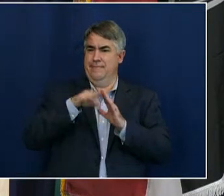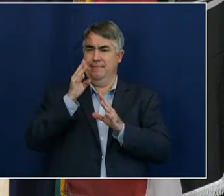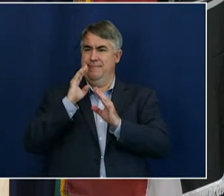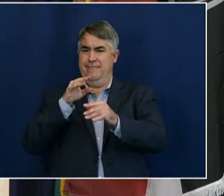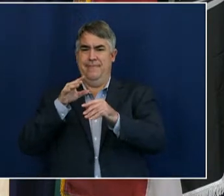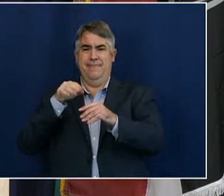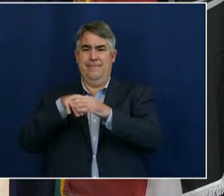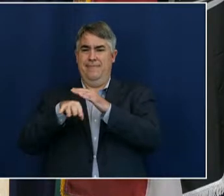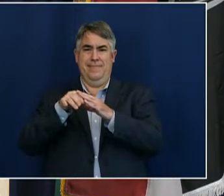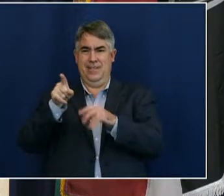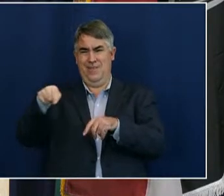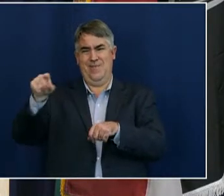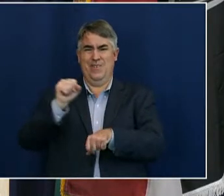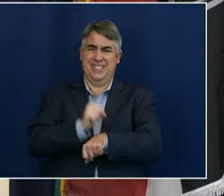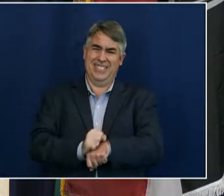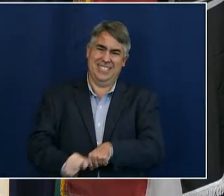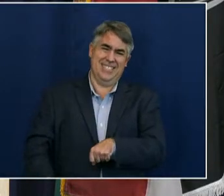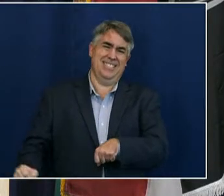try and catch up